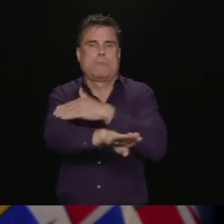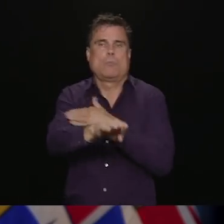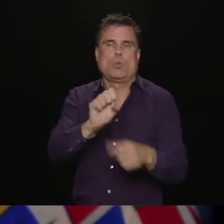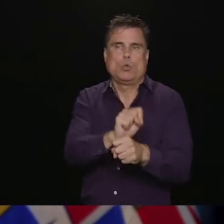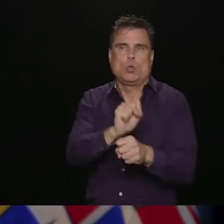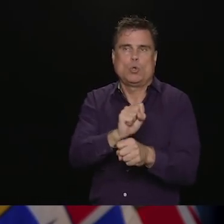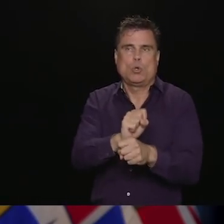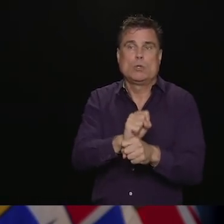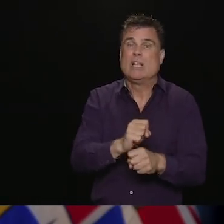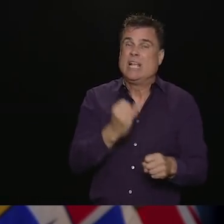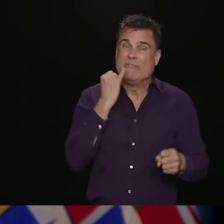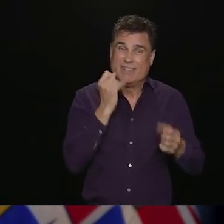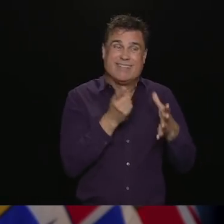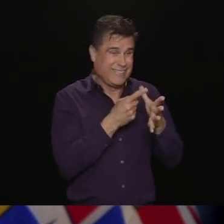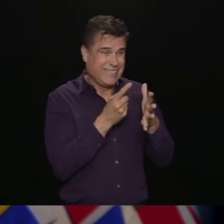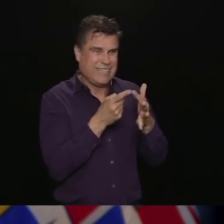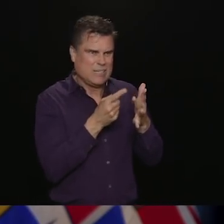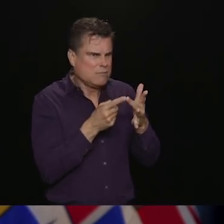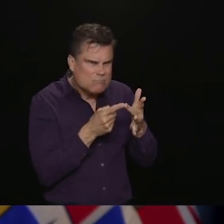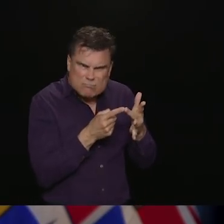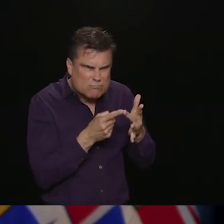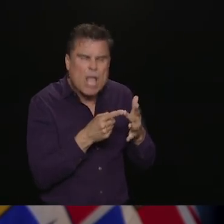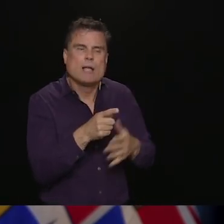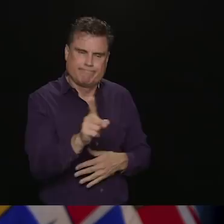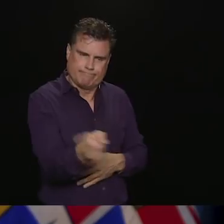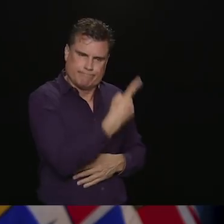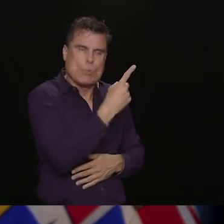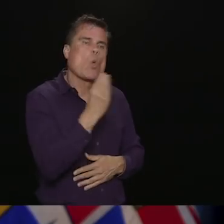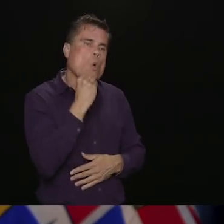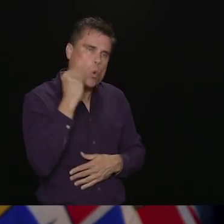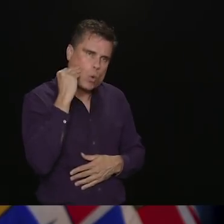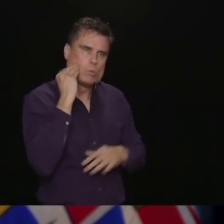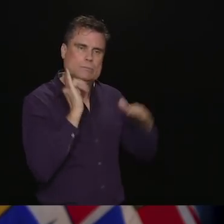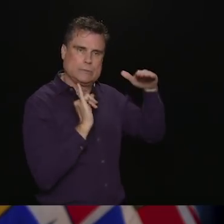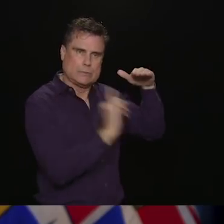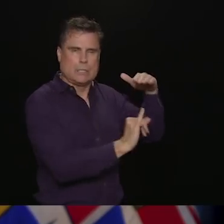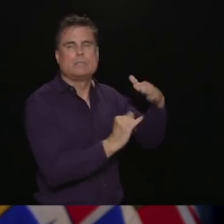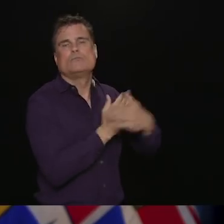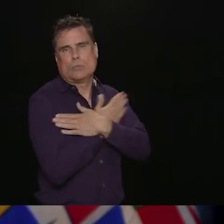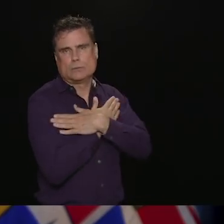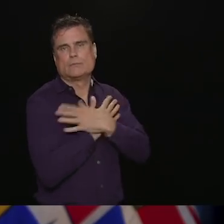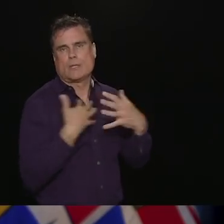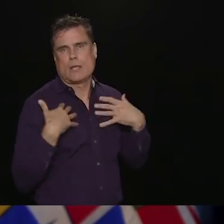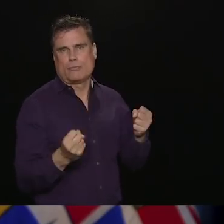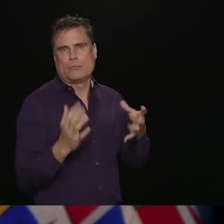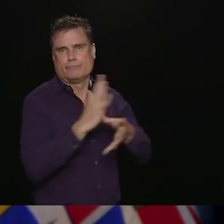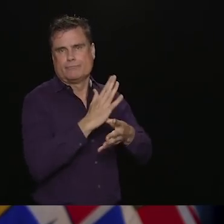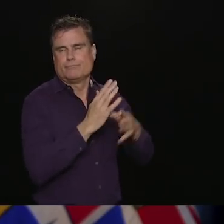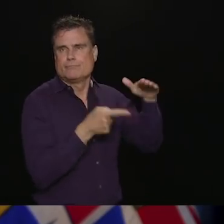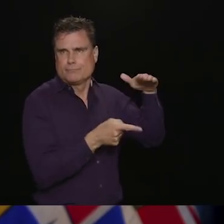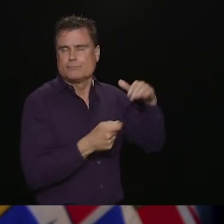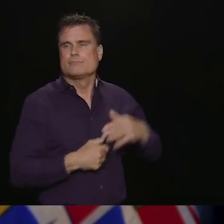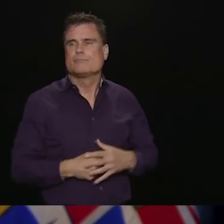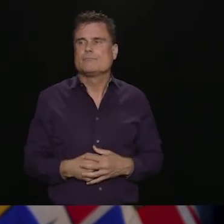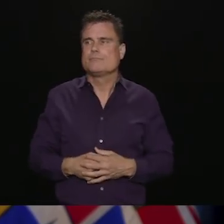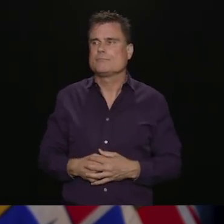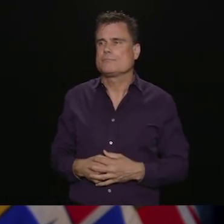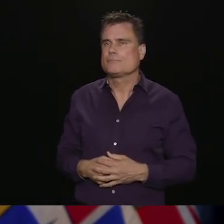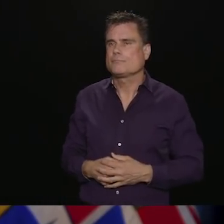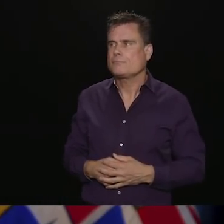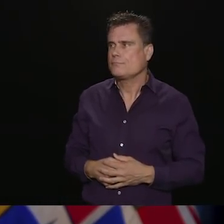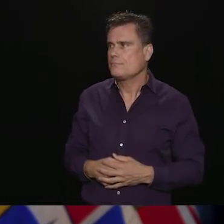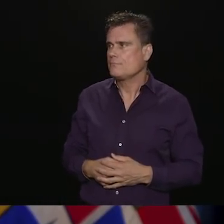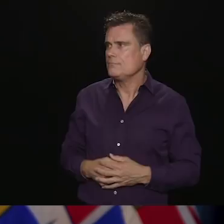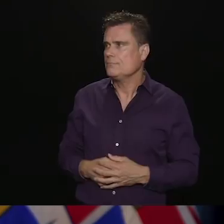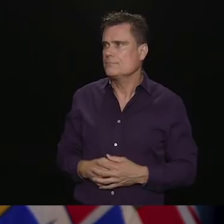we don't, we know that in many situations, in many of the outbreaks that I've talked about, we bring it